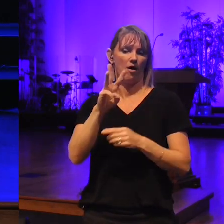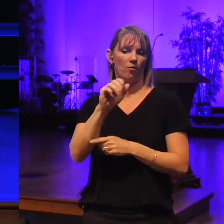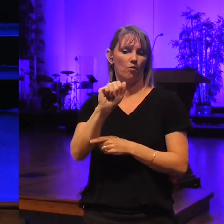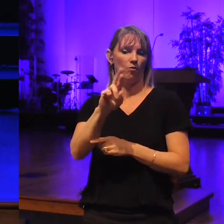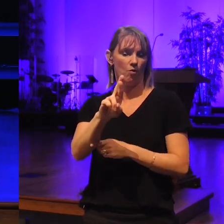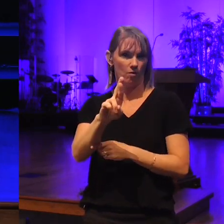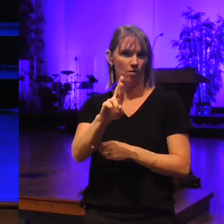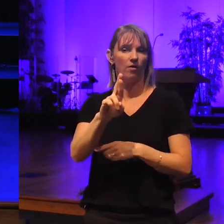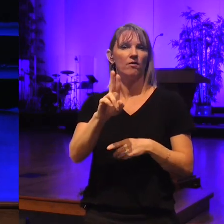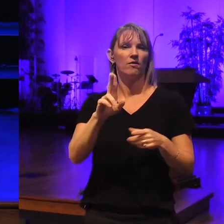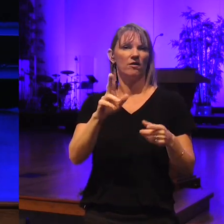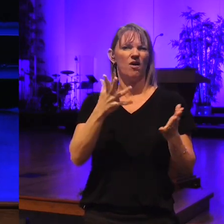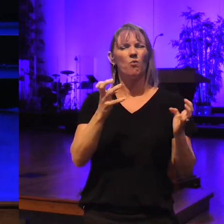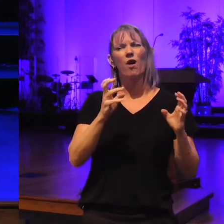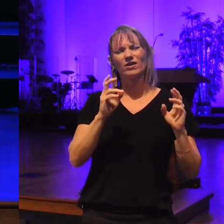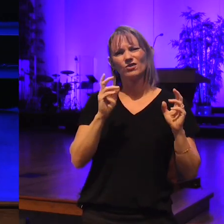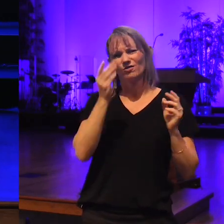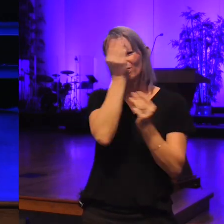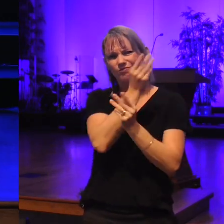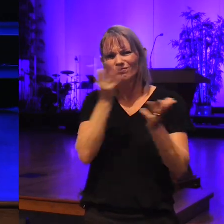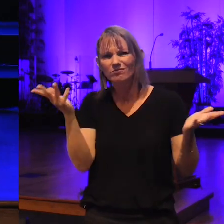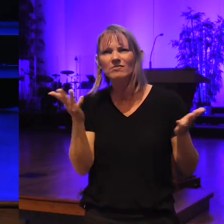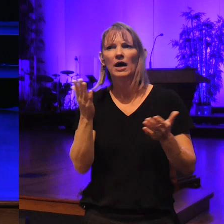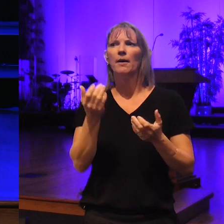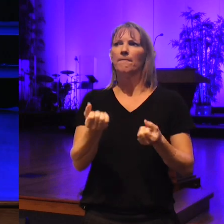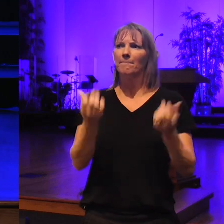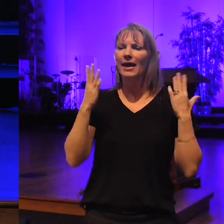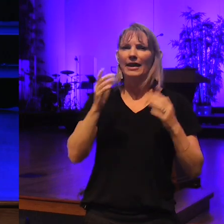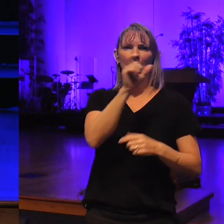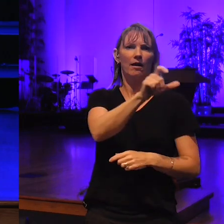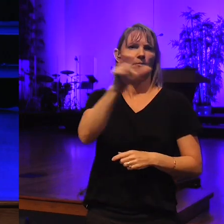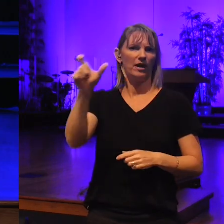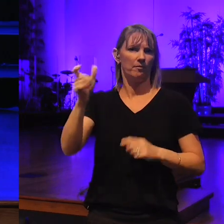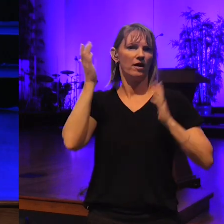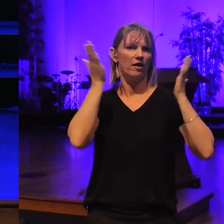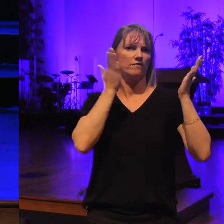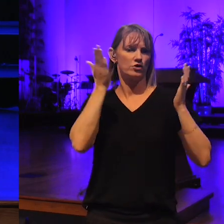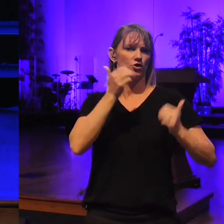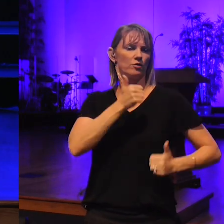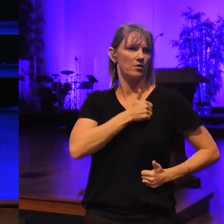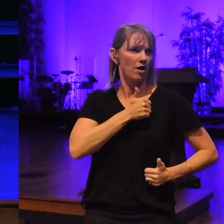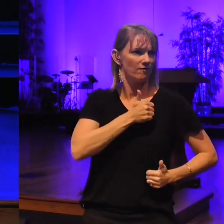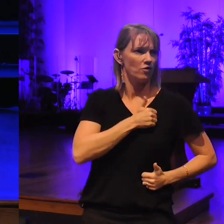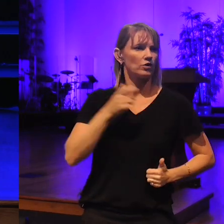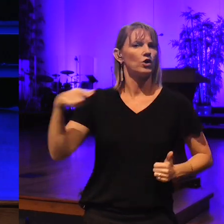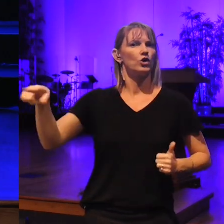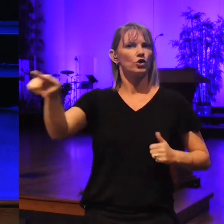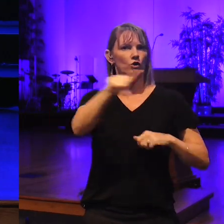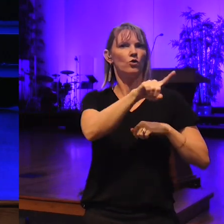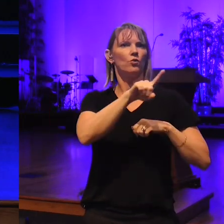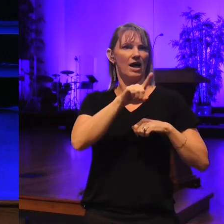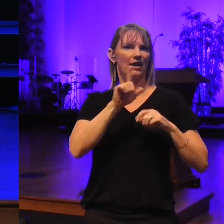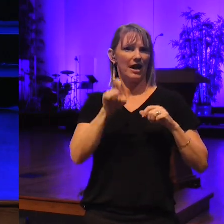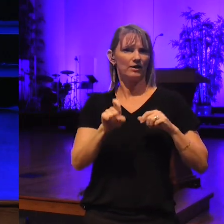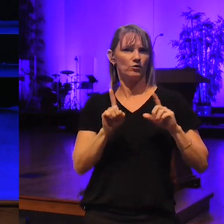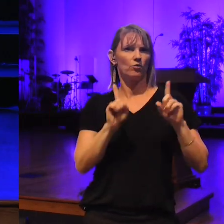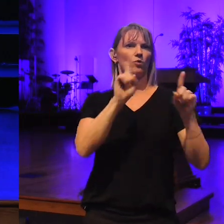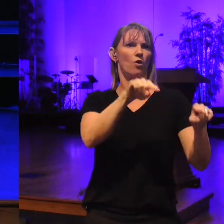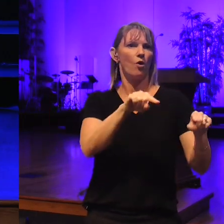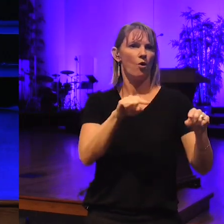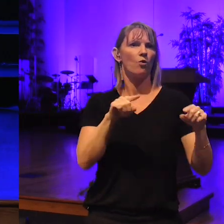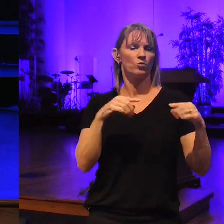just qualify, I know there's many of you who have served the armed forces and you have been called into war, into